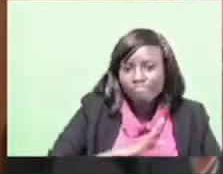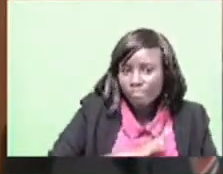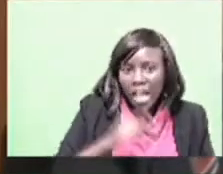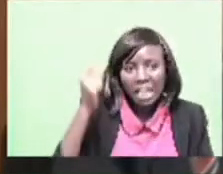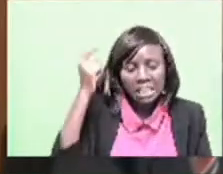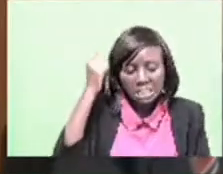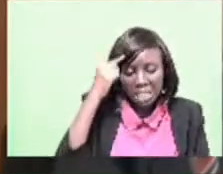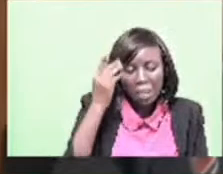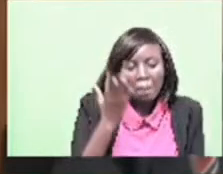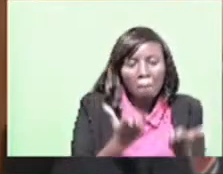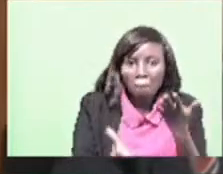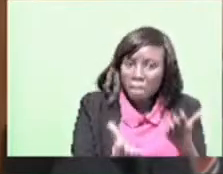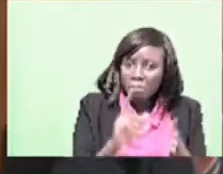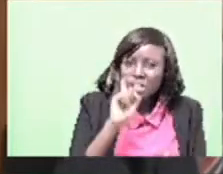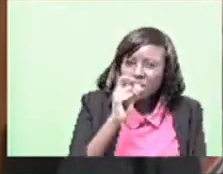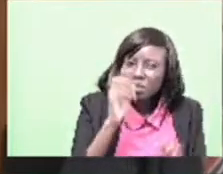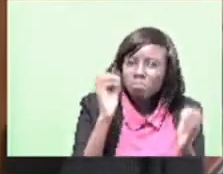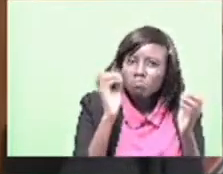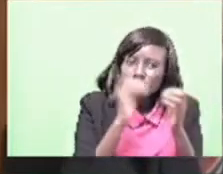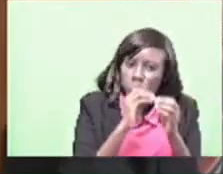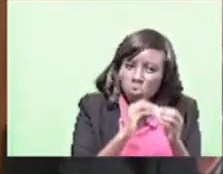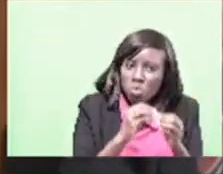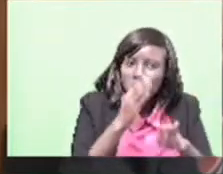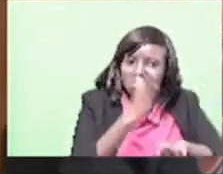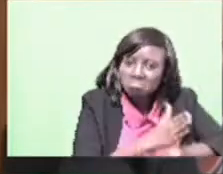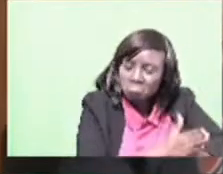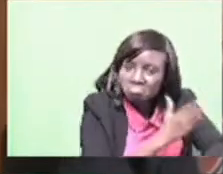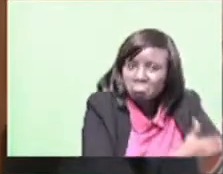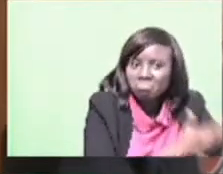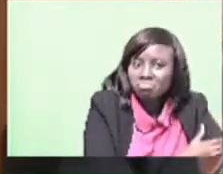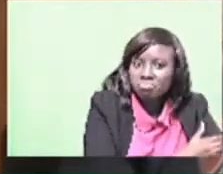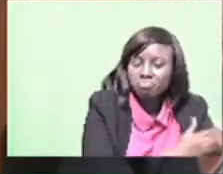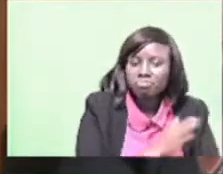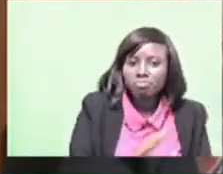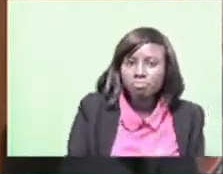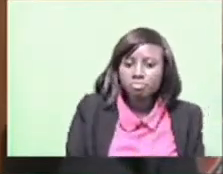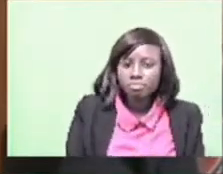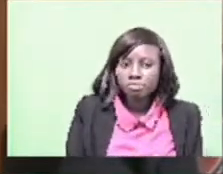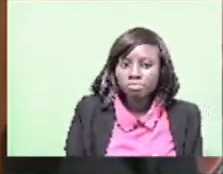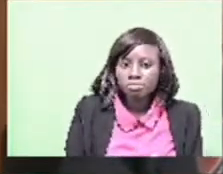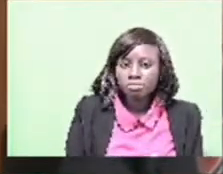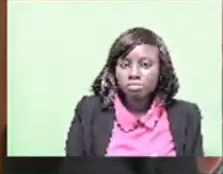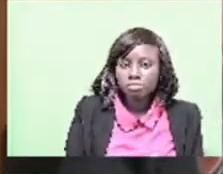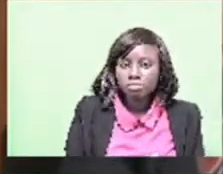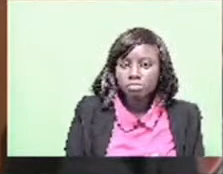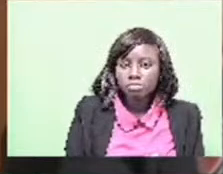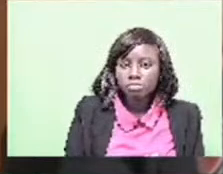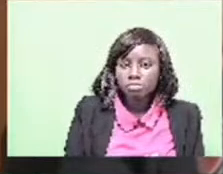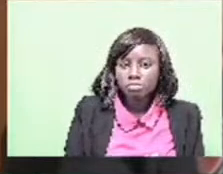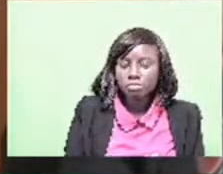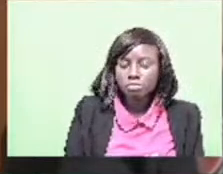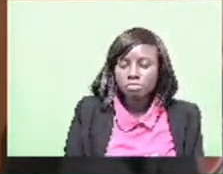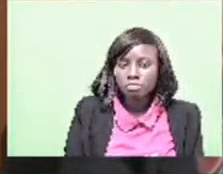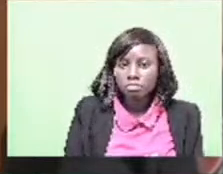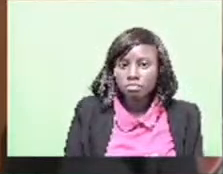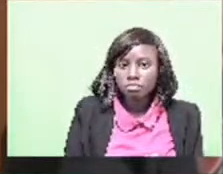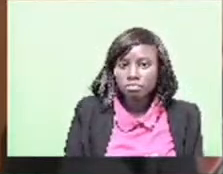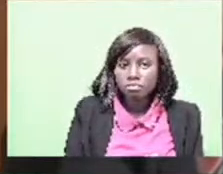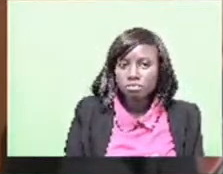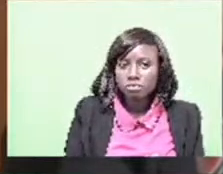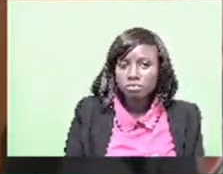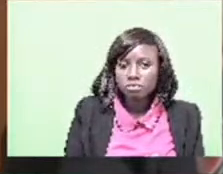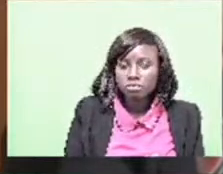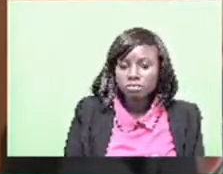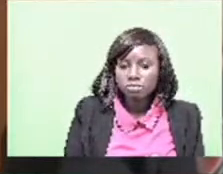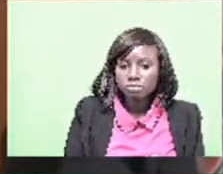countries that are battling COVID-19. I do not think that the government has the ability to right a wrong in its governance by